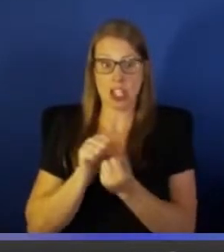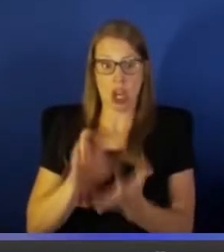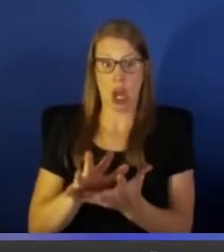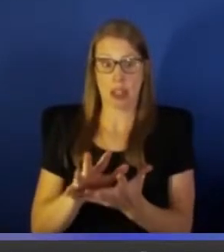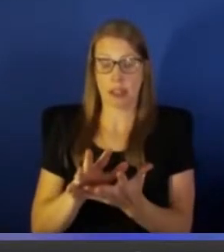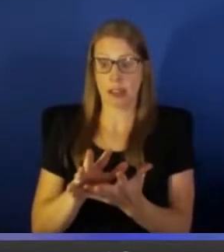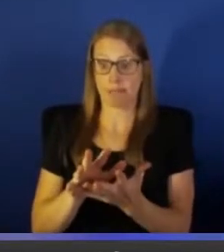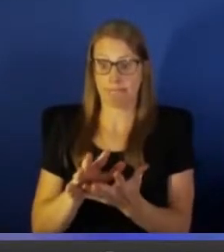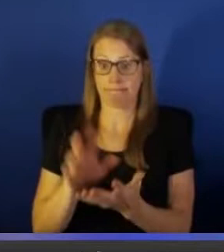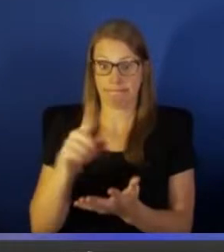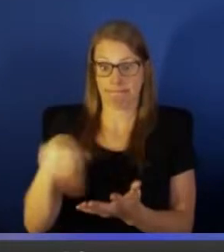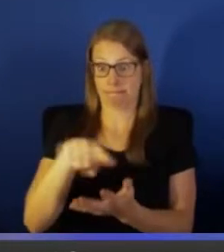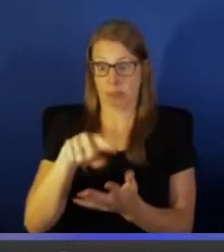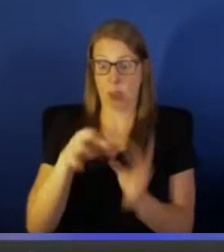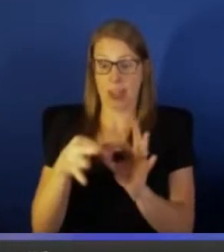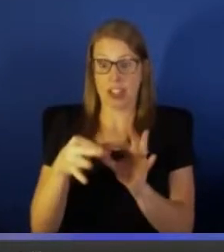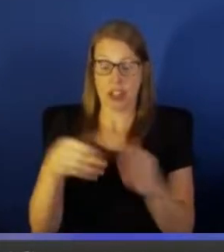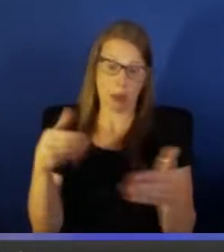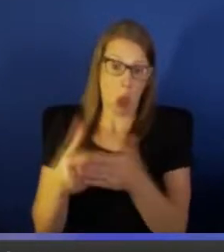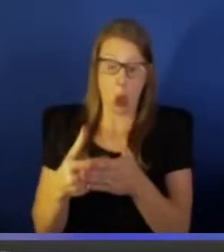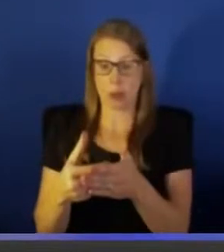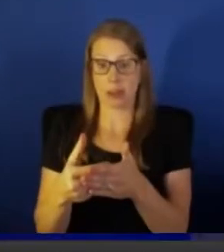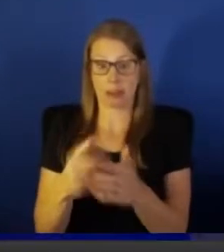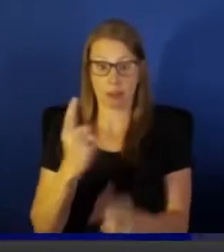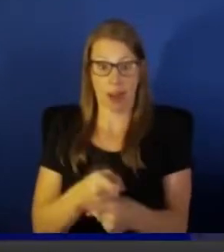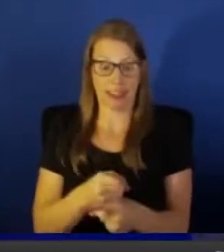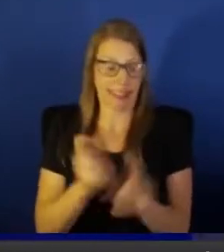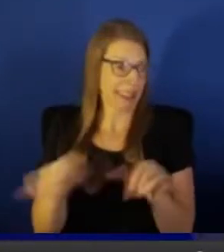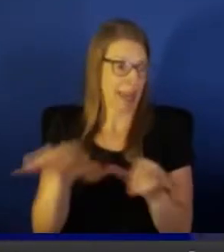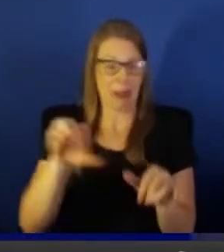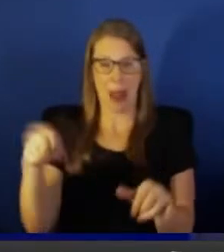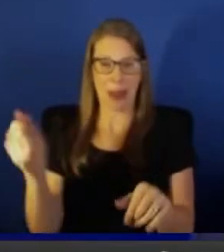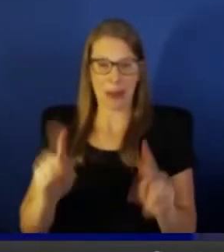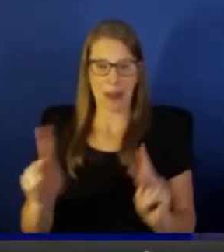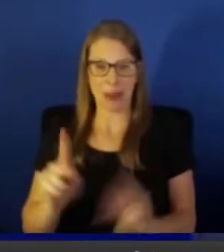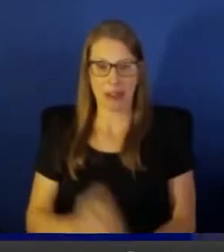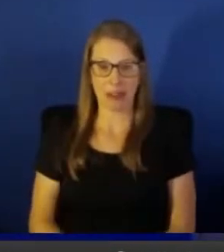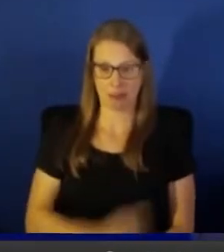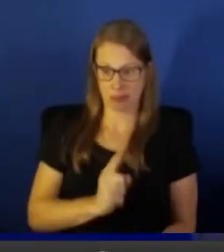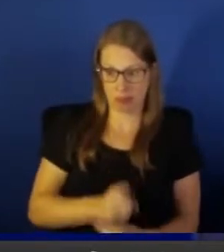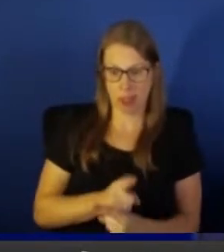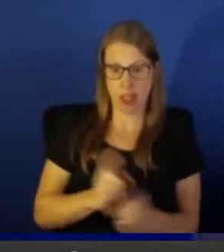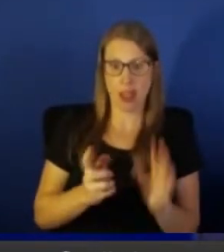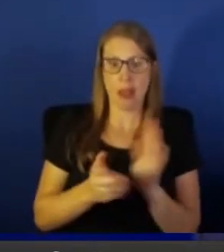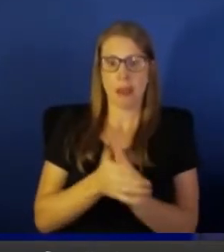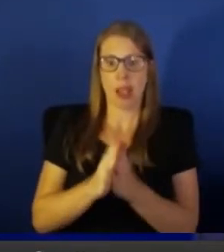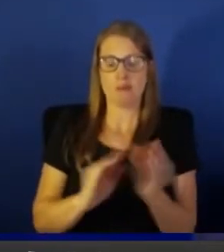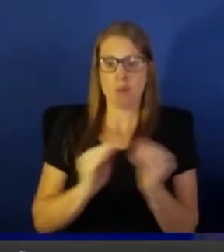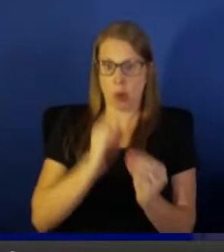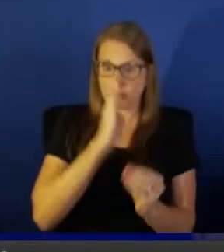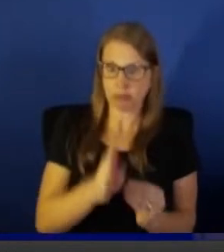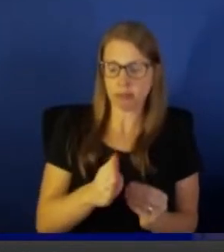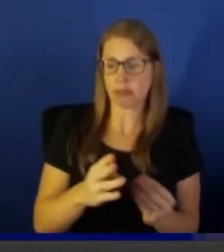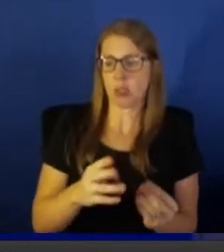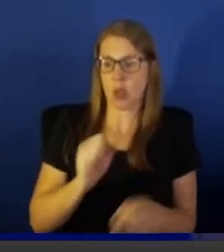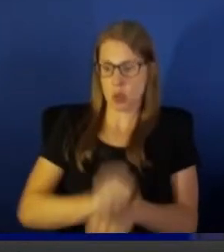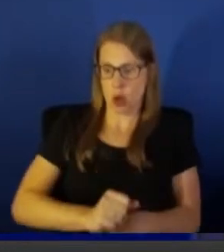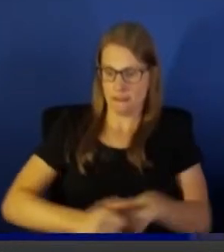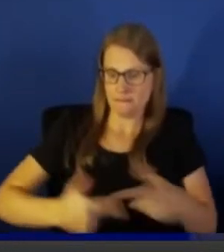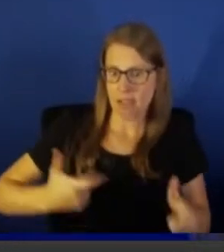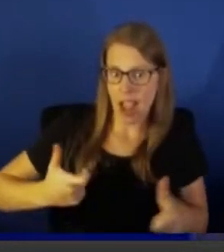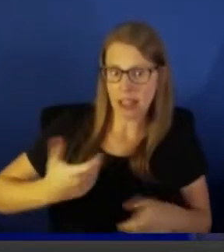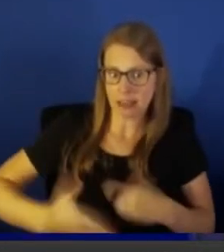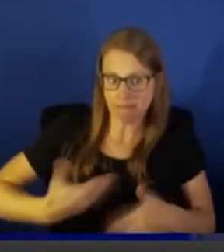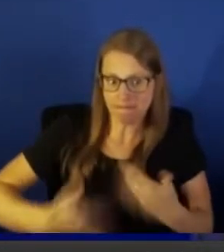all of their relationships, right? Absolutely it has. And it made us a lot more candid, right? You work work a lot more quickly in terms of what's